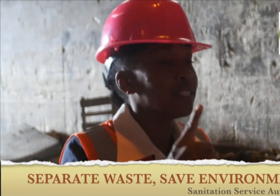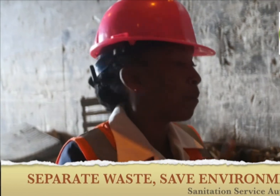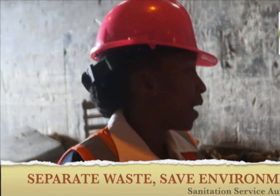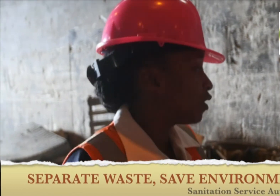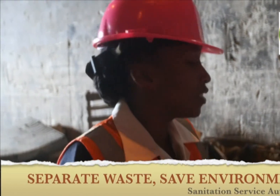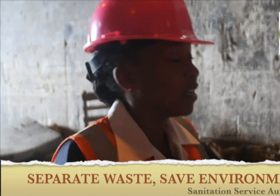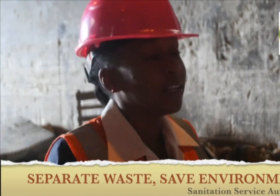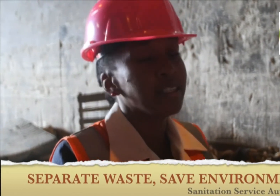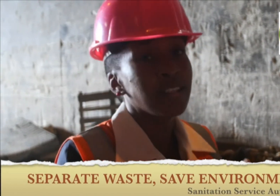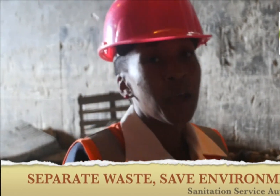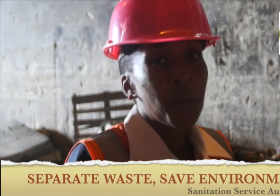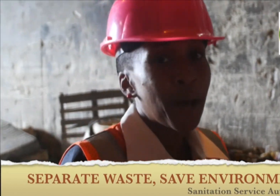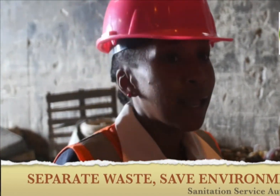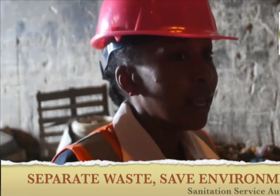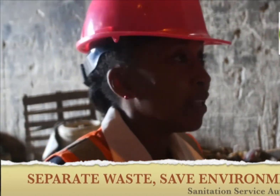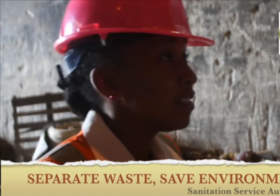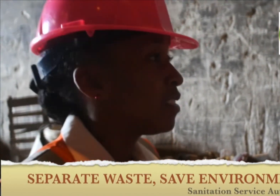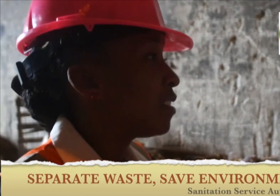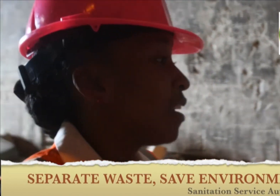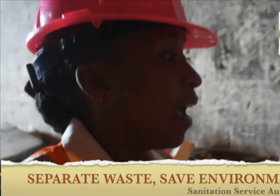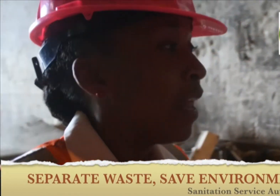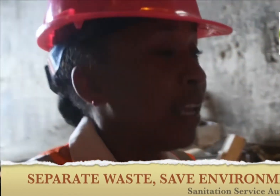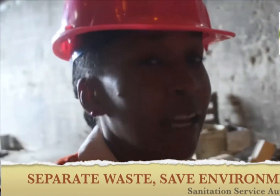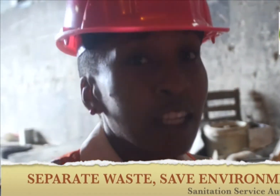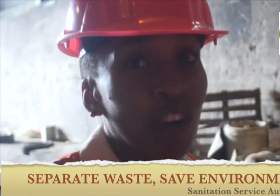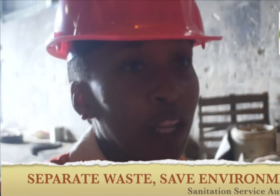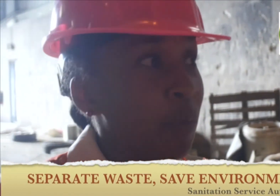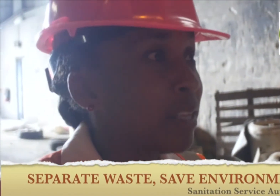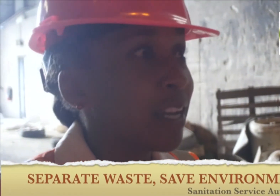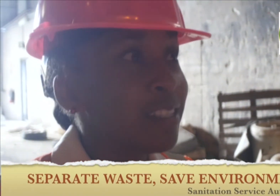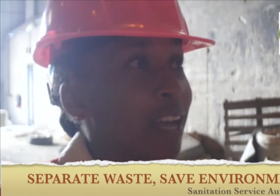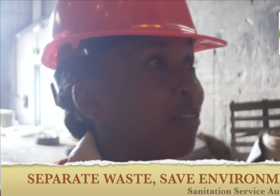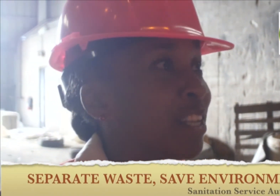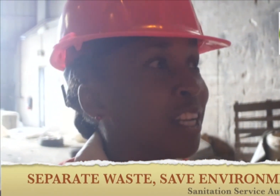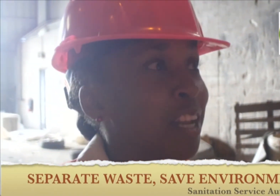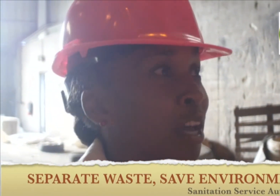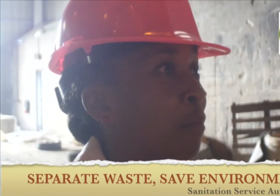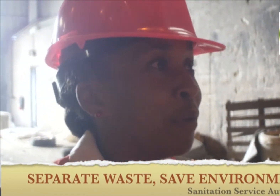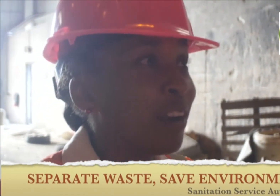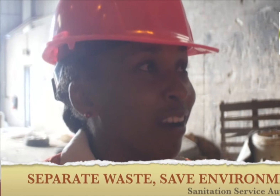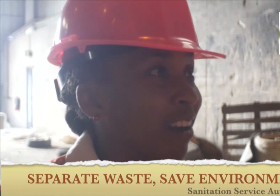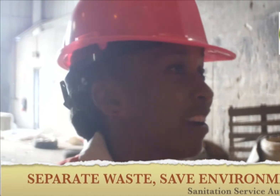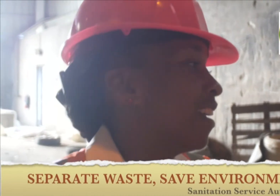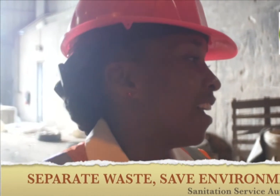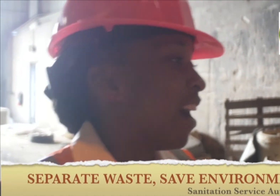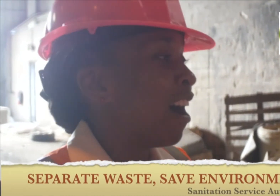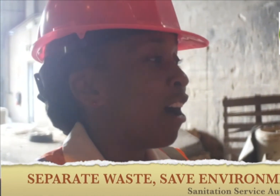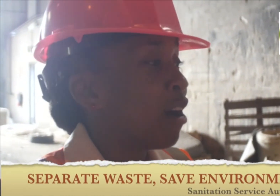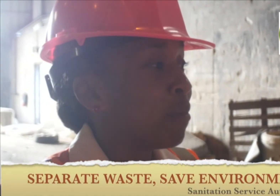use mattresses, pallets, any electronic waste like a television, a computer,